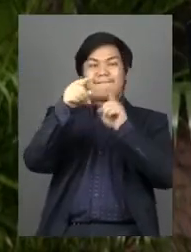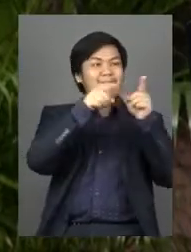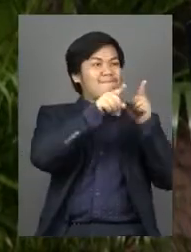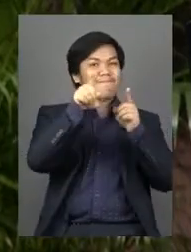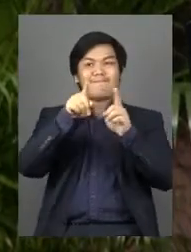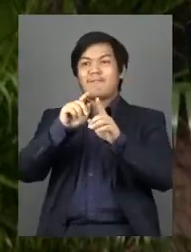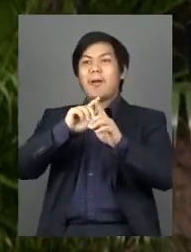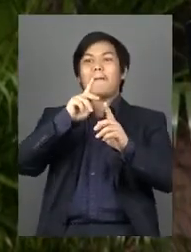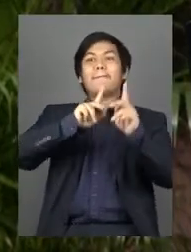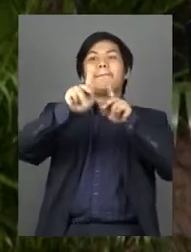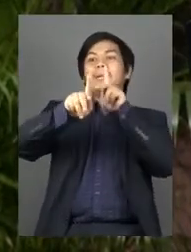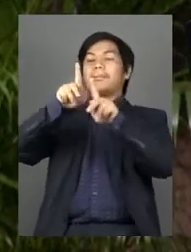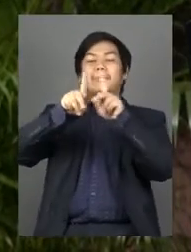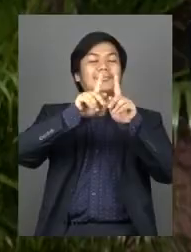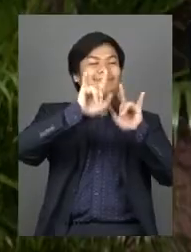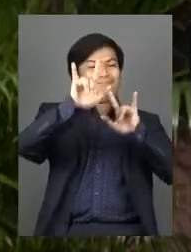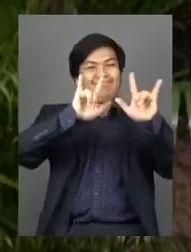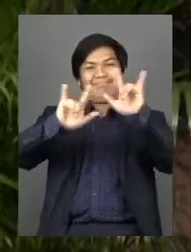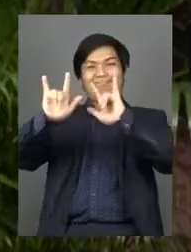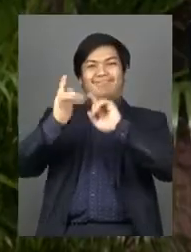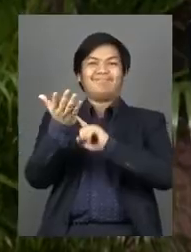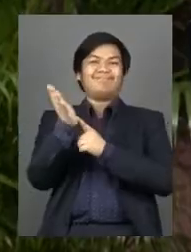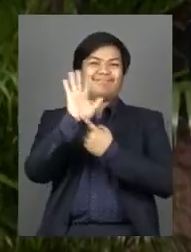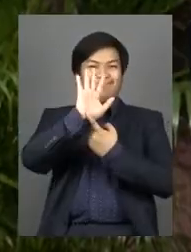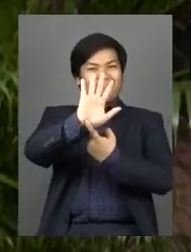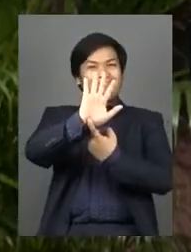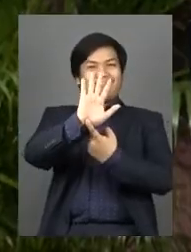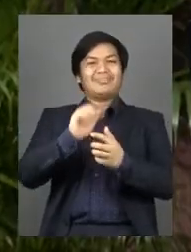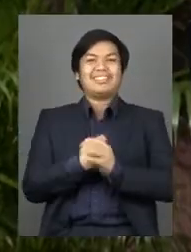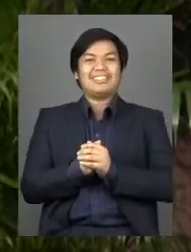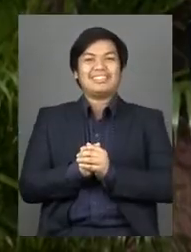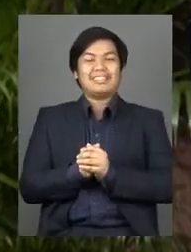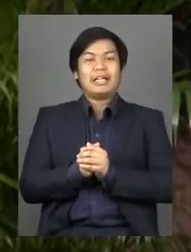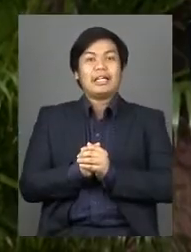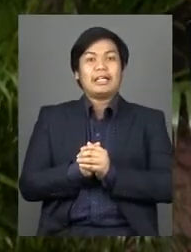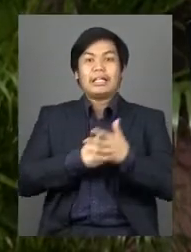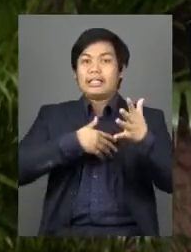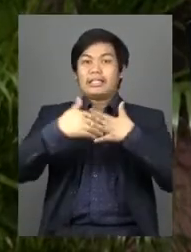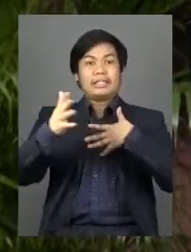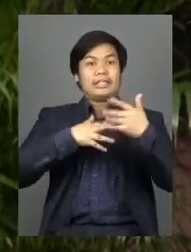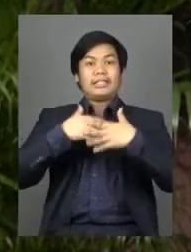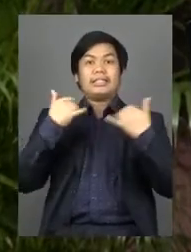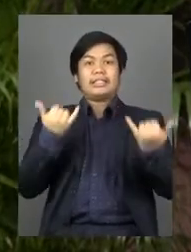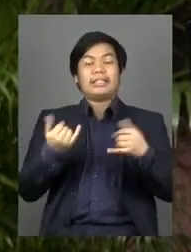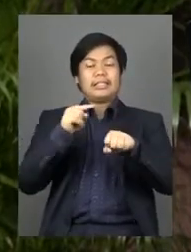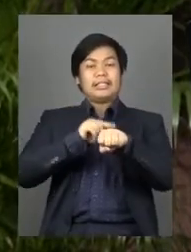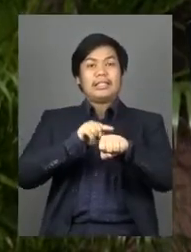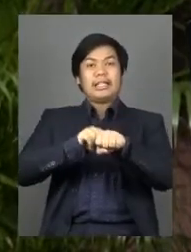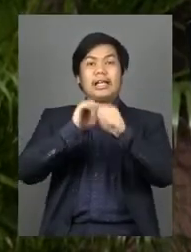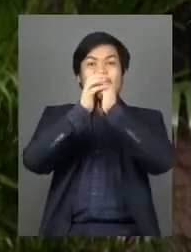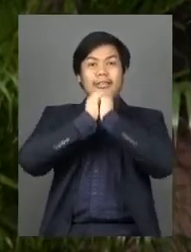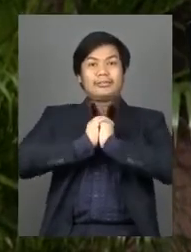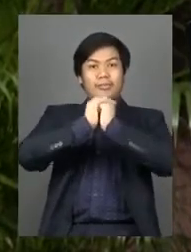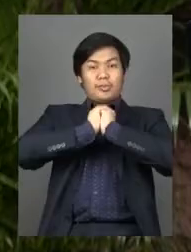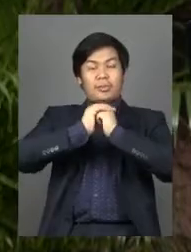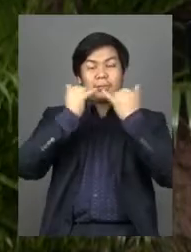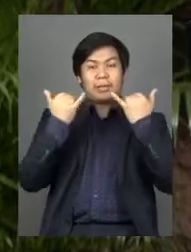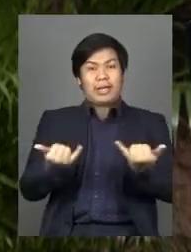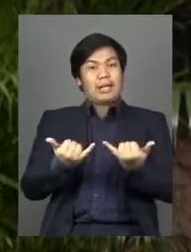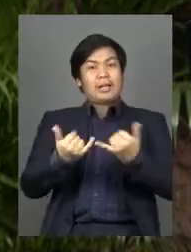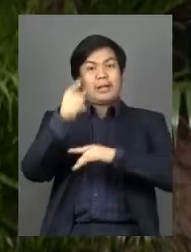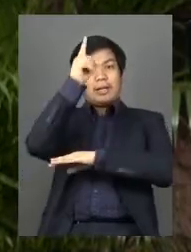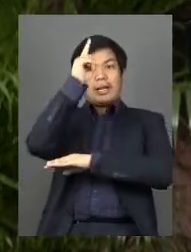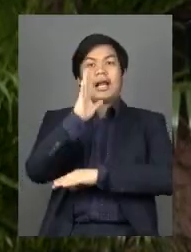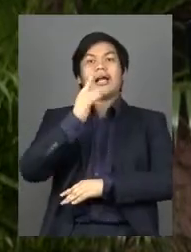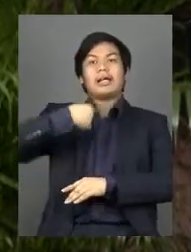will show one another that love. That even through this time together worshiping God, we can show